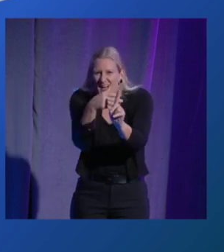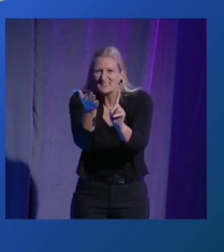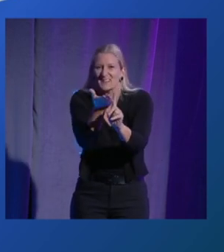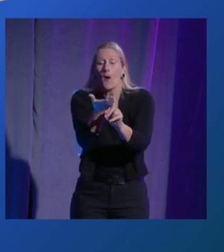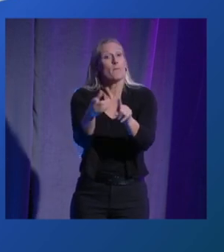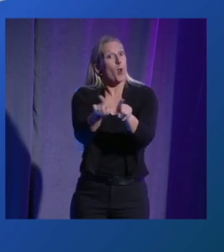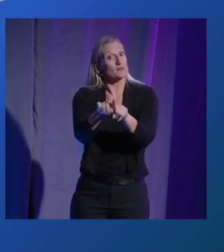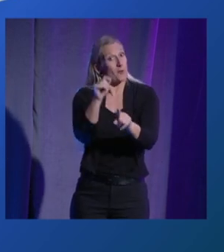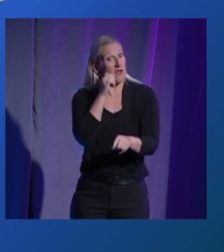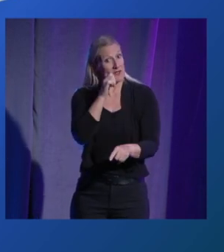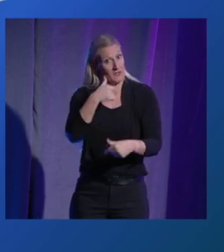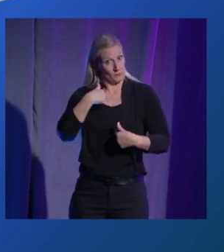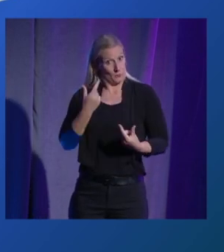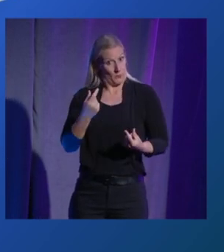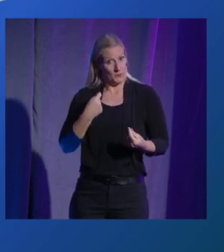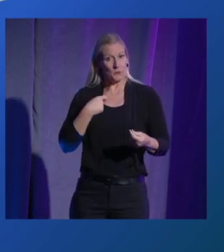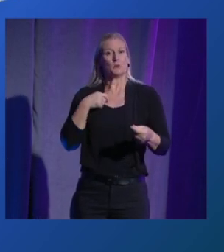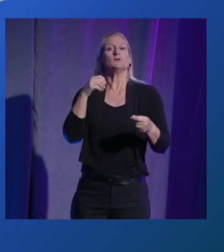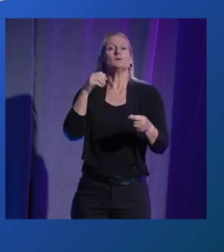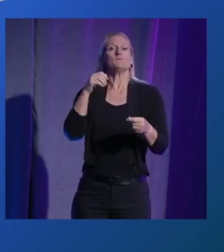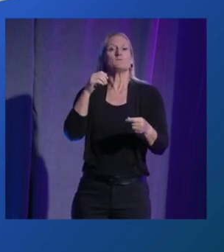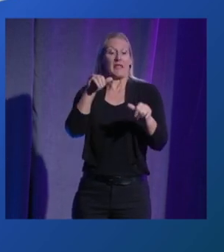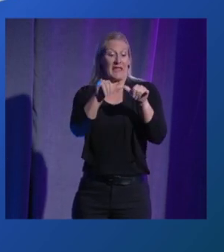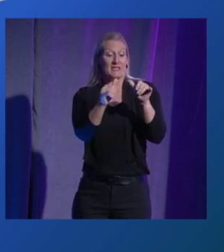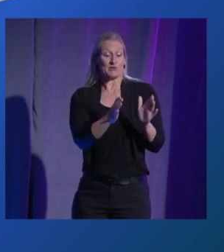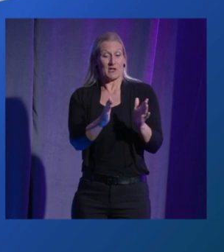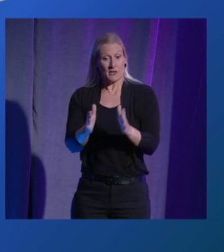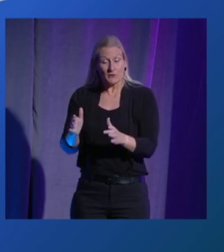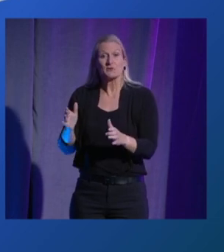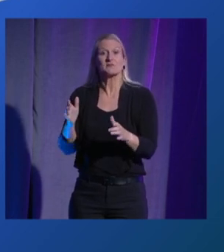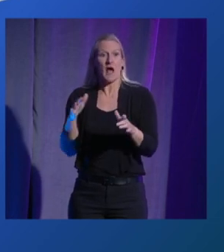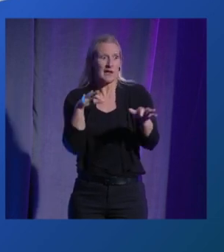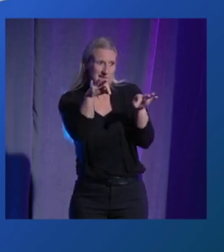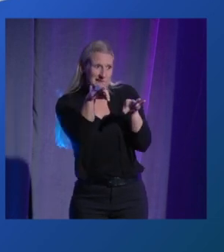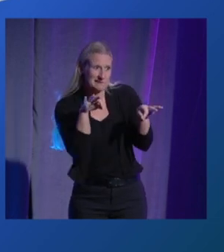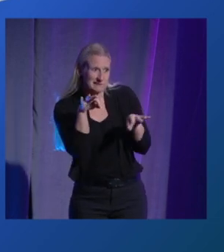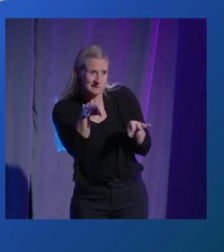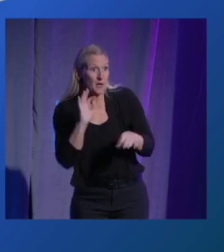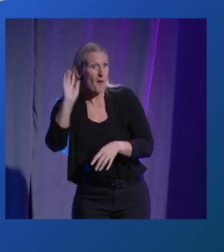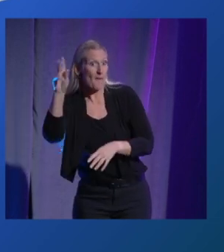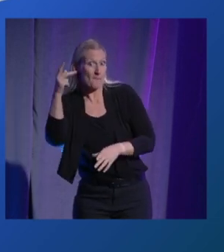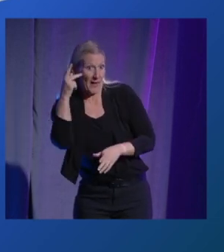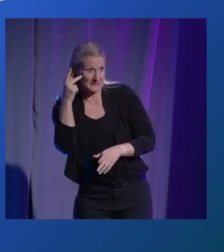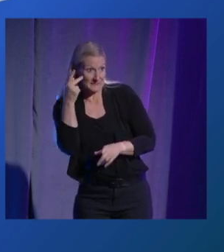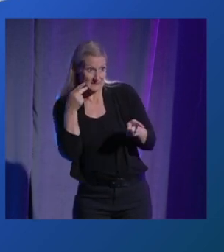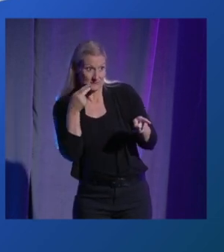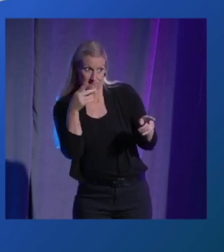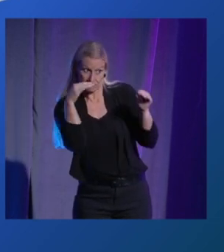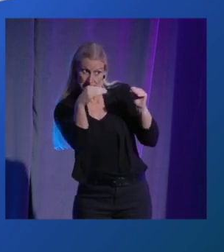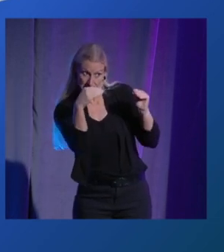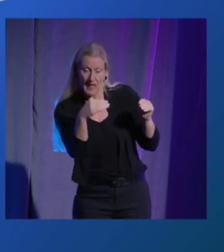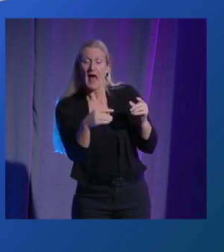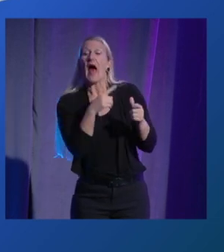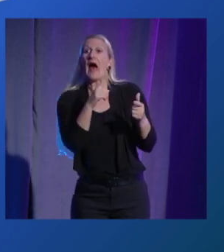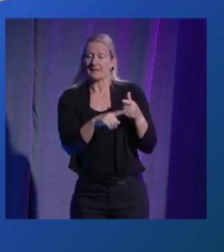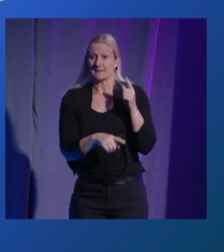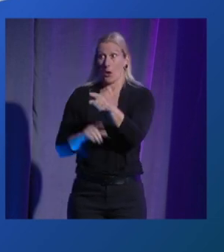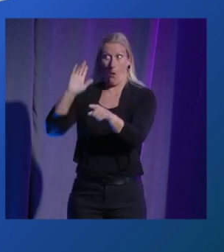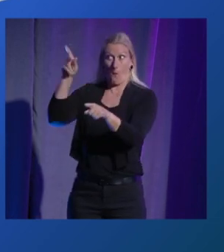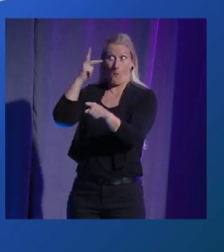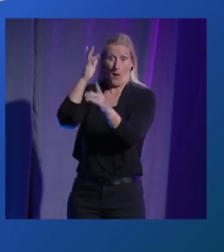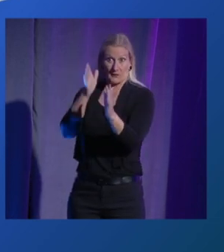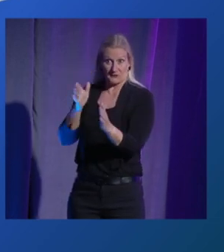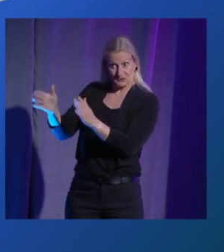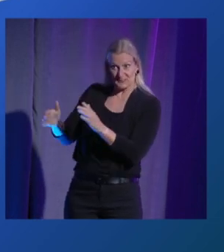politics to engineers and Engineering to politicians right and both have little interest in the work of the other